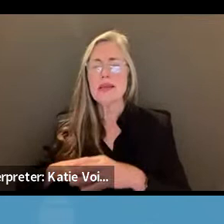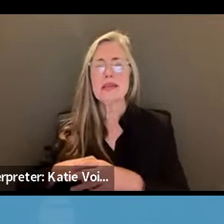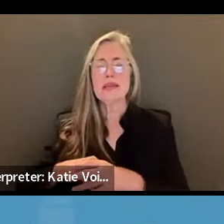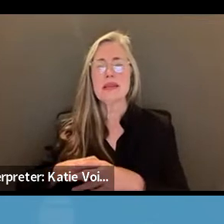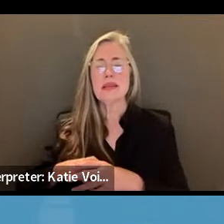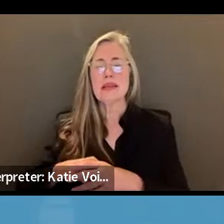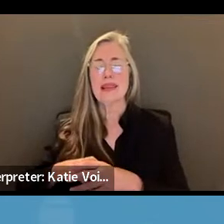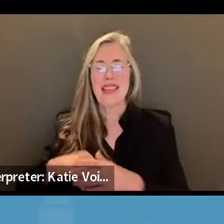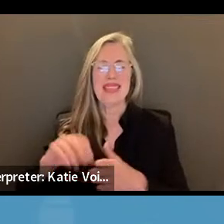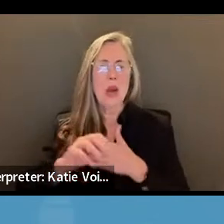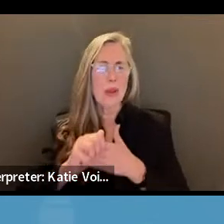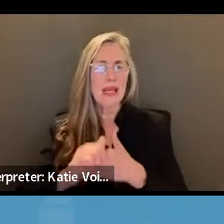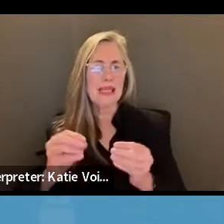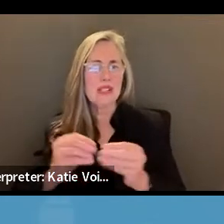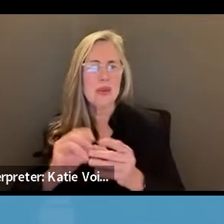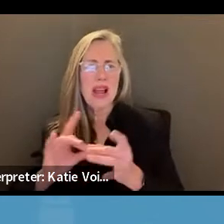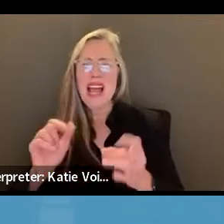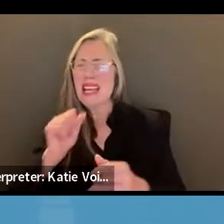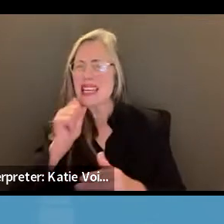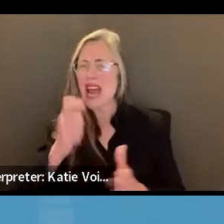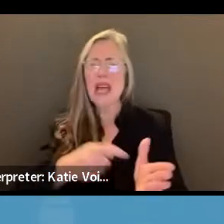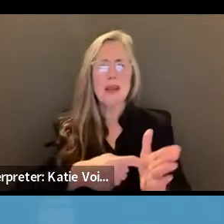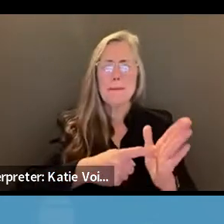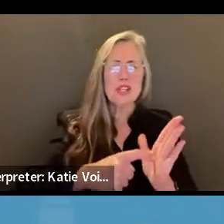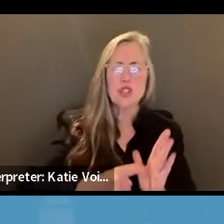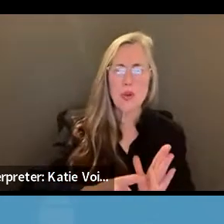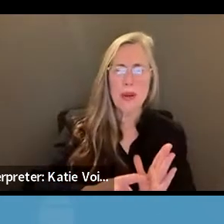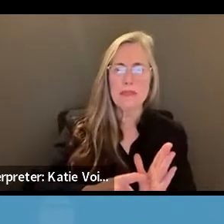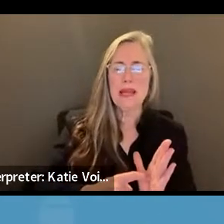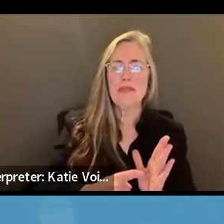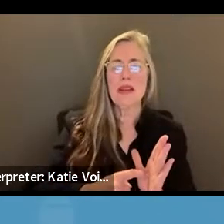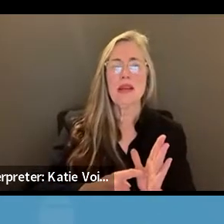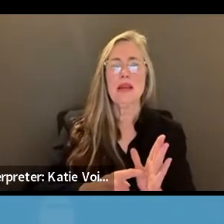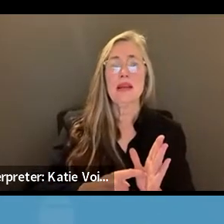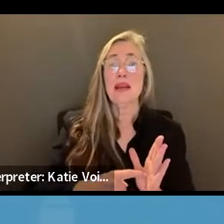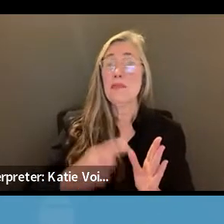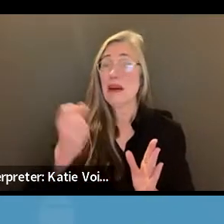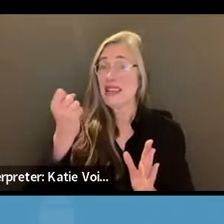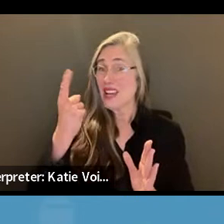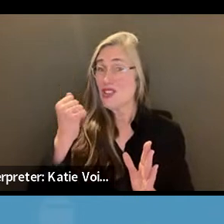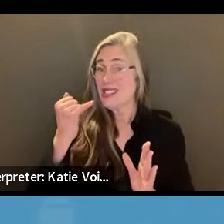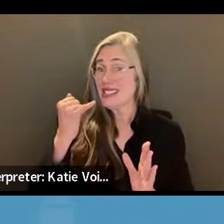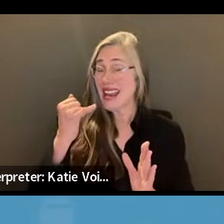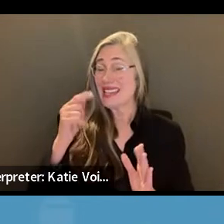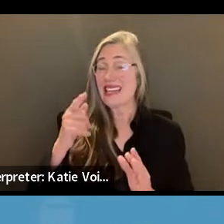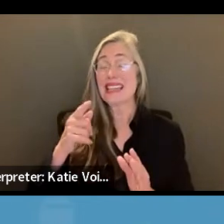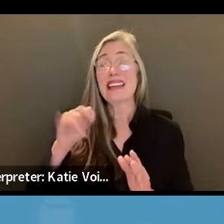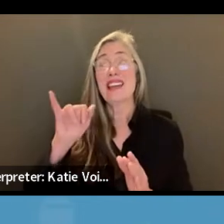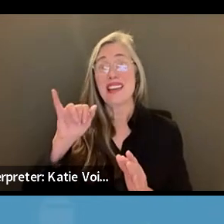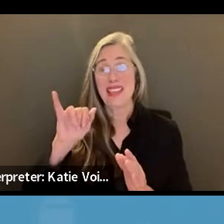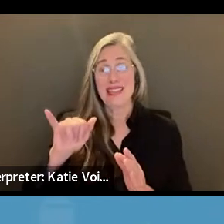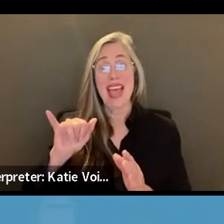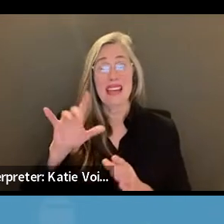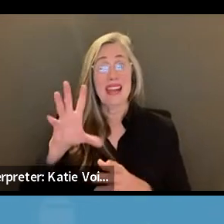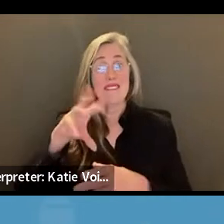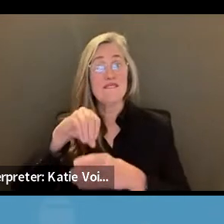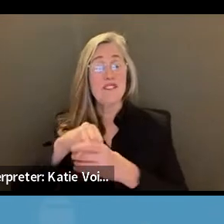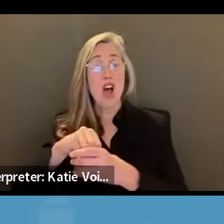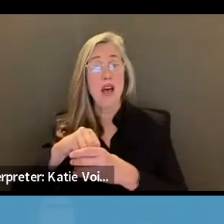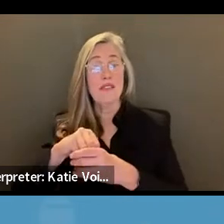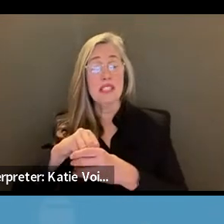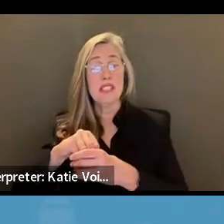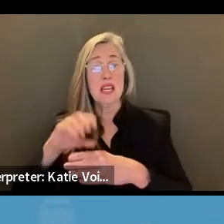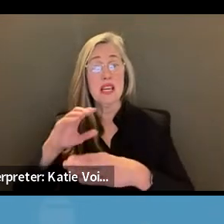comments, not prescriptive, but understanding that there are consequences and what the process looks like. And I'm really interested in